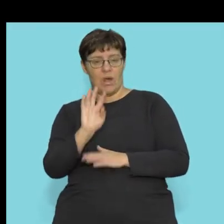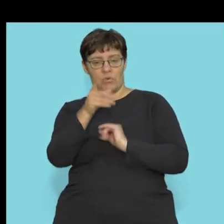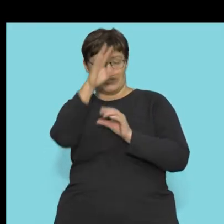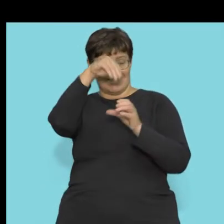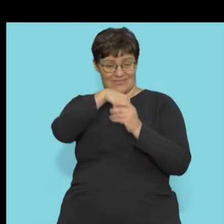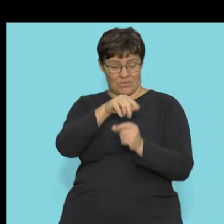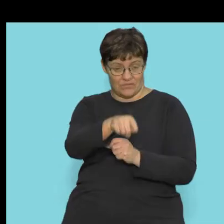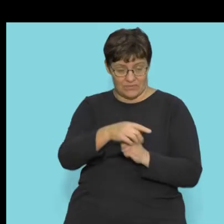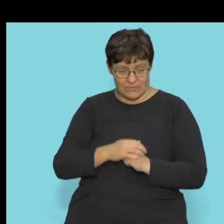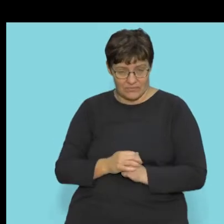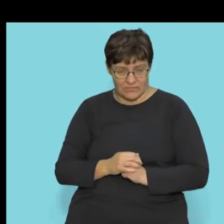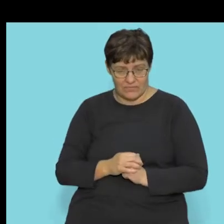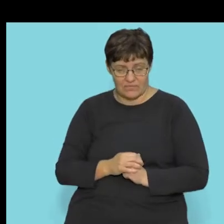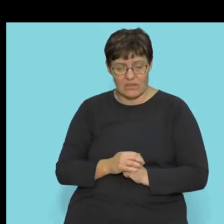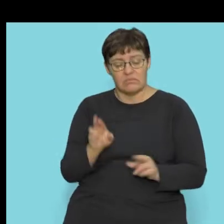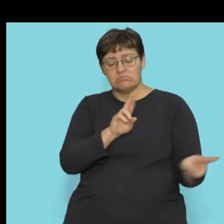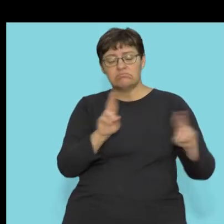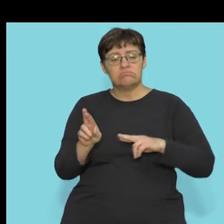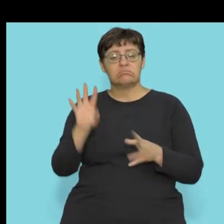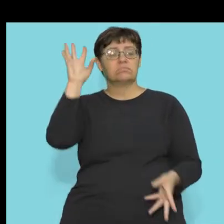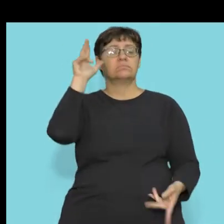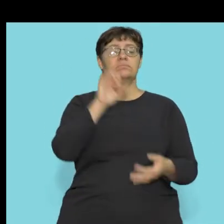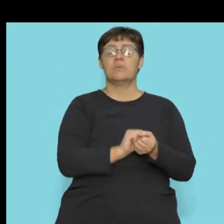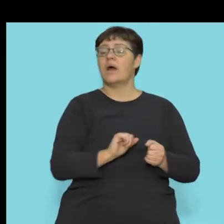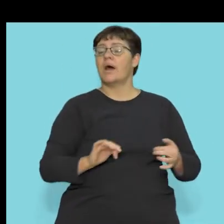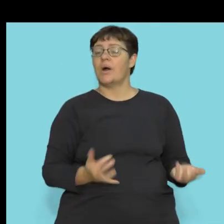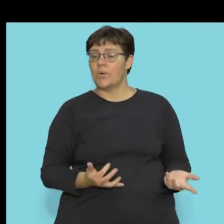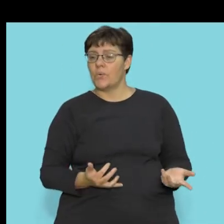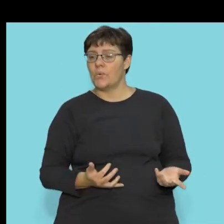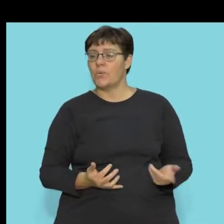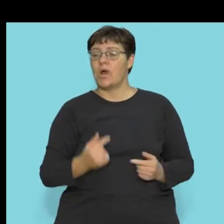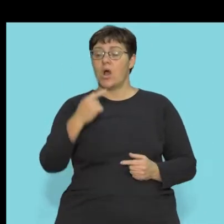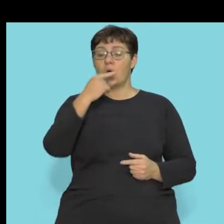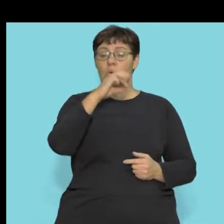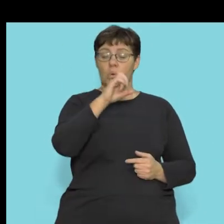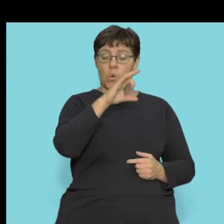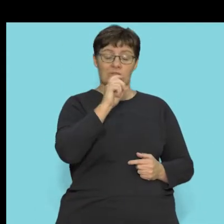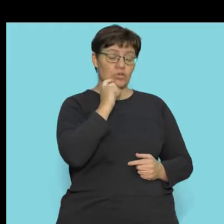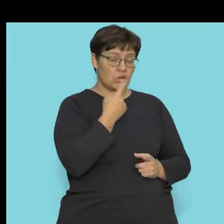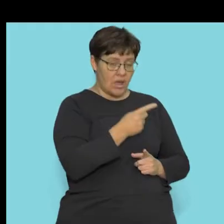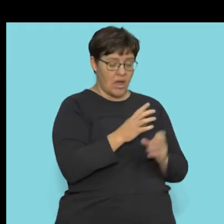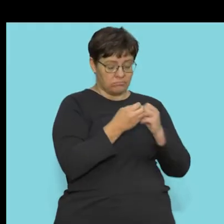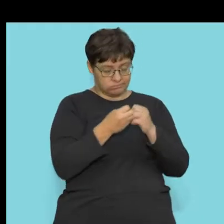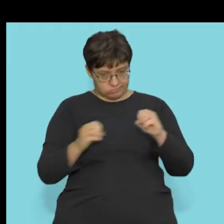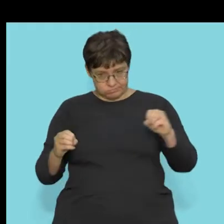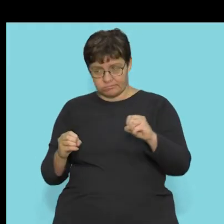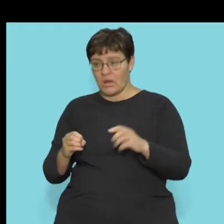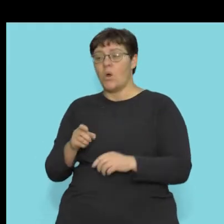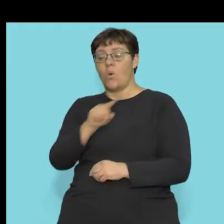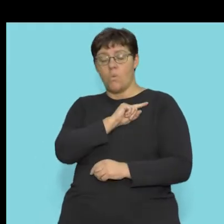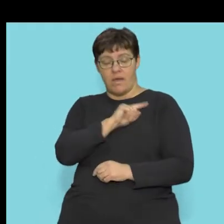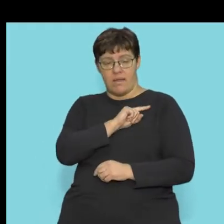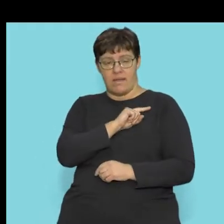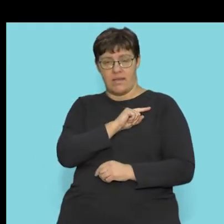that process. This reaction can simply be summarized where we look at glucose being broken down in